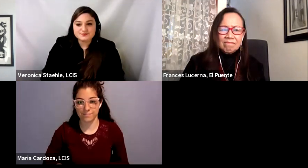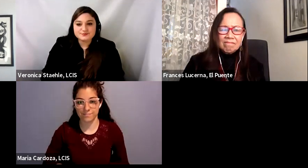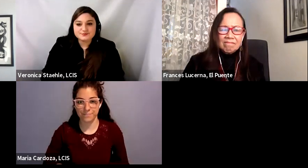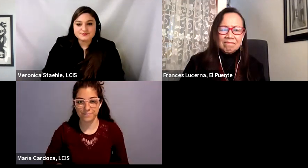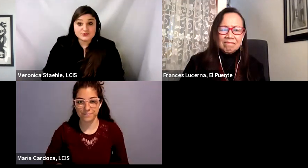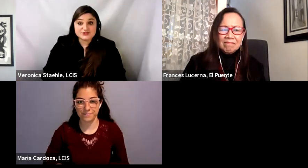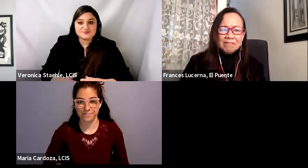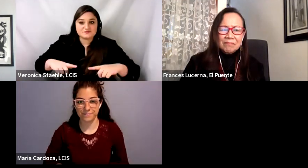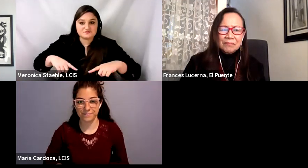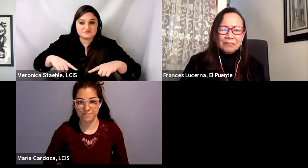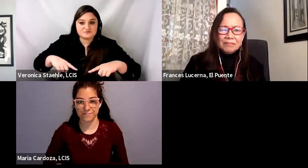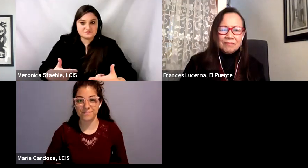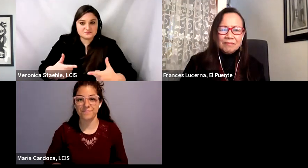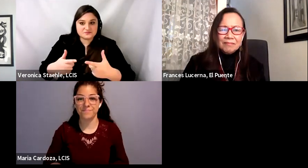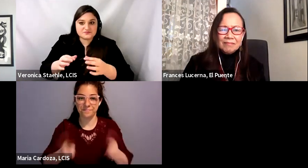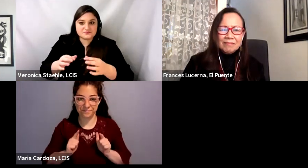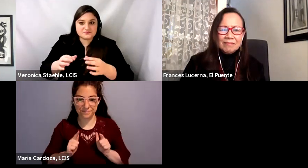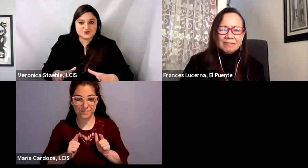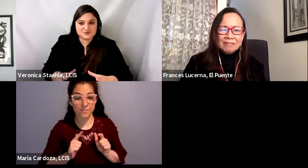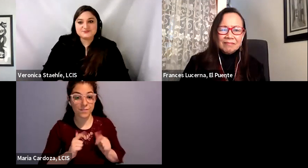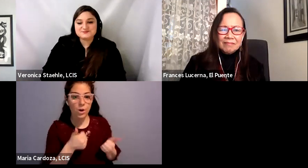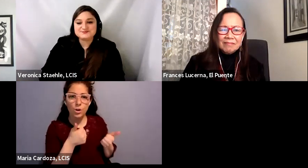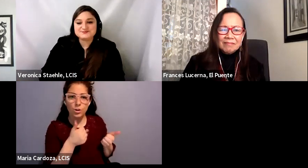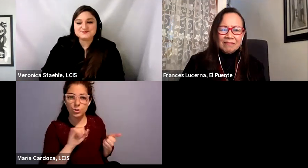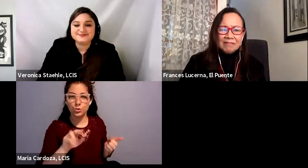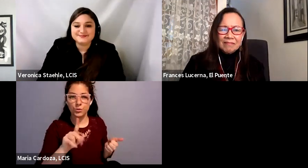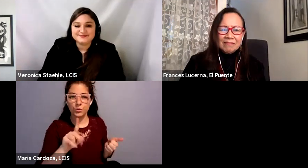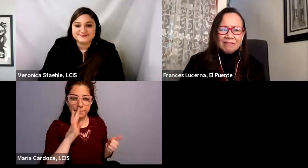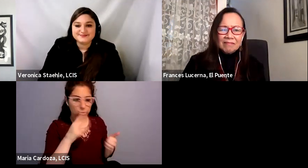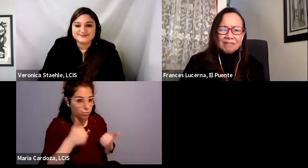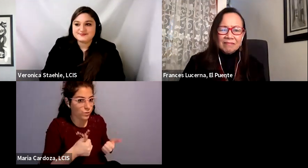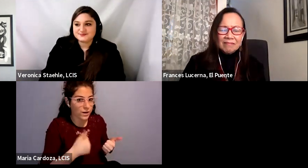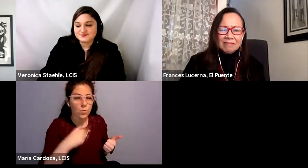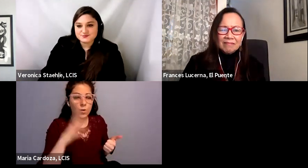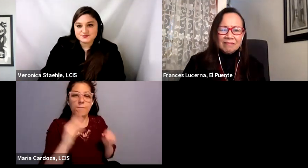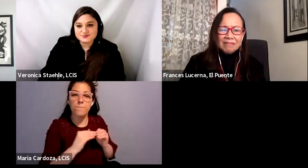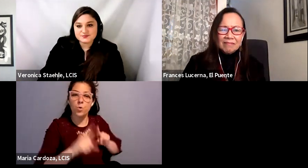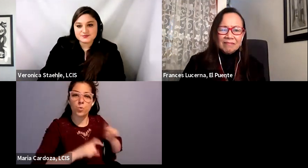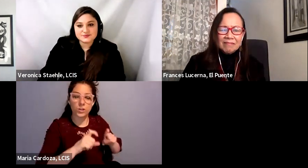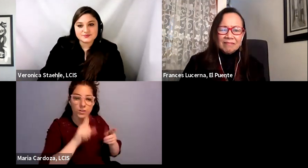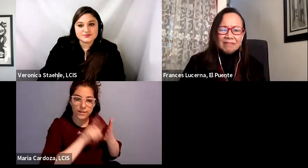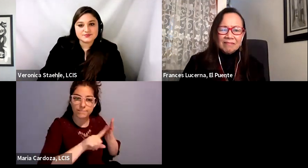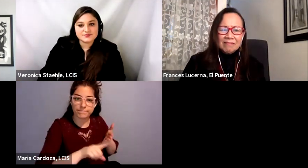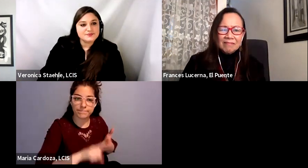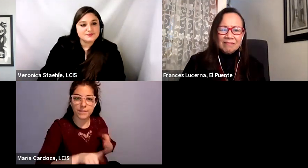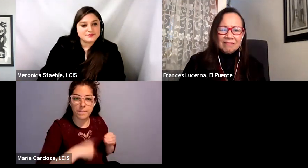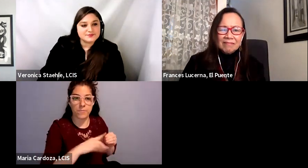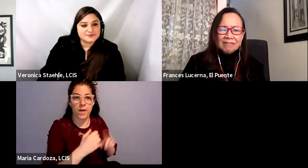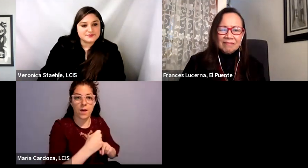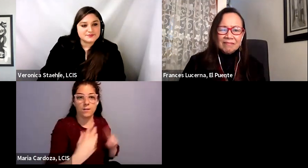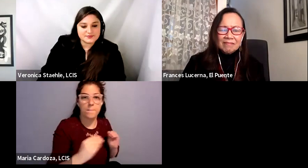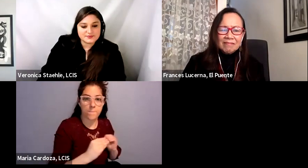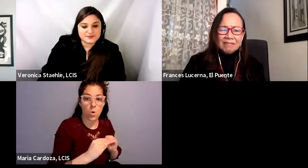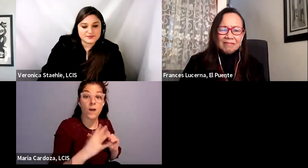Great. Well, we'll have some more questions that dig into exactly how we do that. This is Judy Levine. Okay, now I'm going to turn to